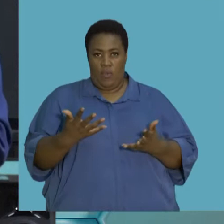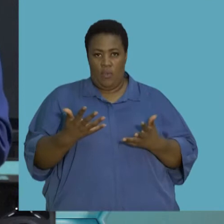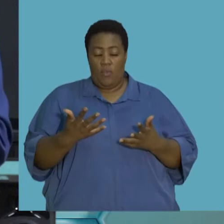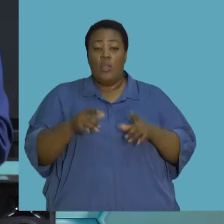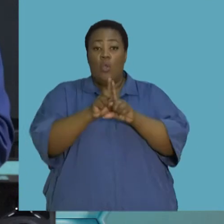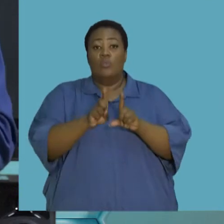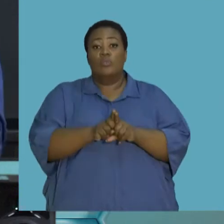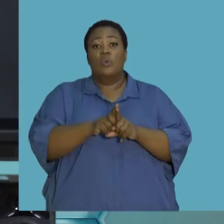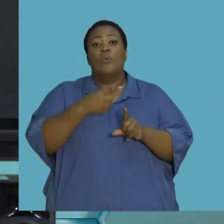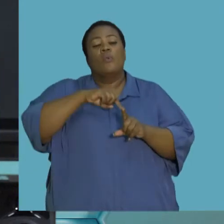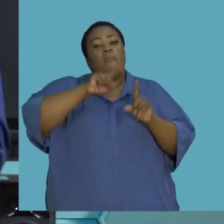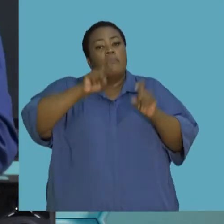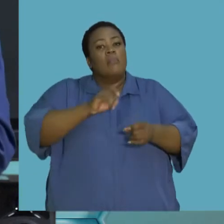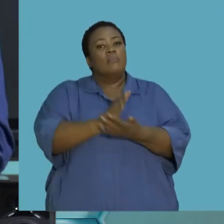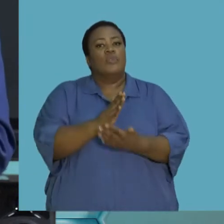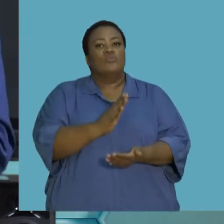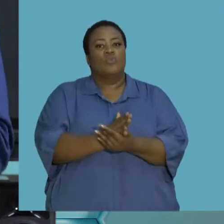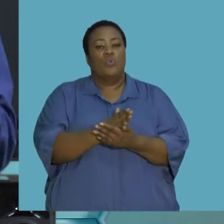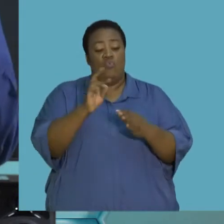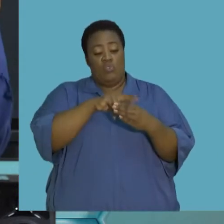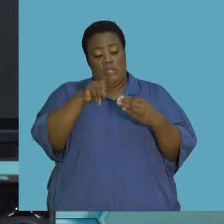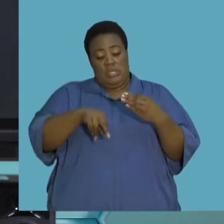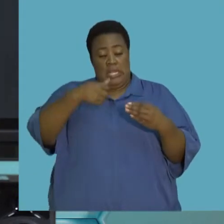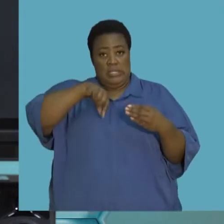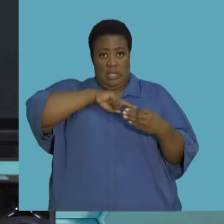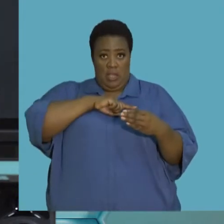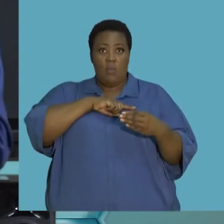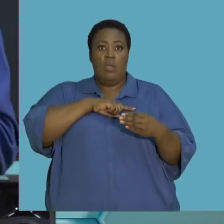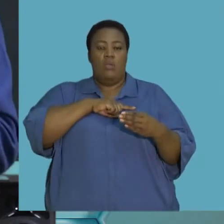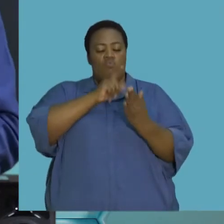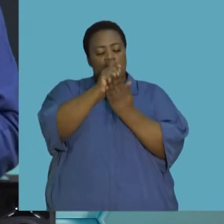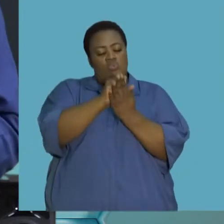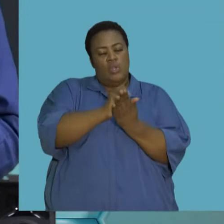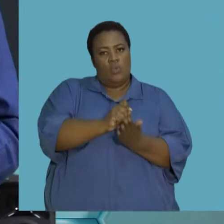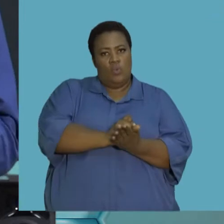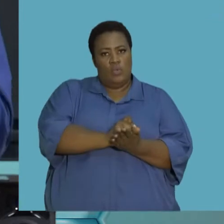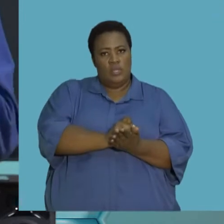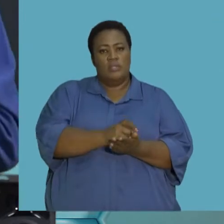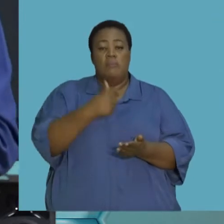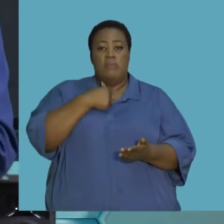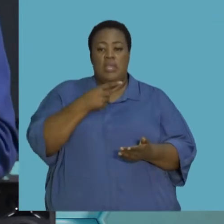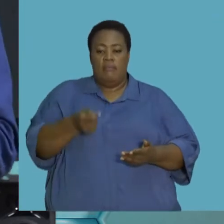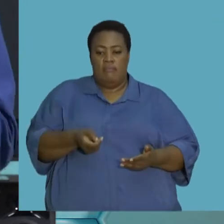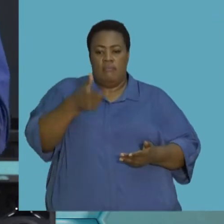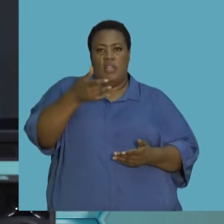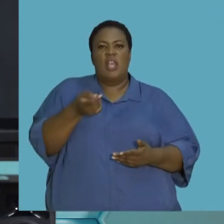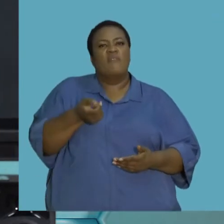that we record our results. So that would be the dependent variable. So I will toss this coin a few times and count